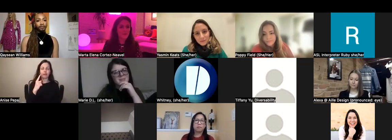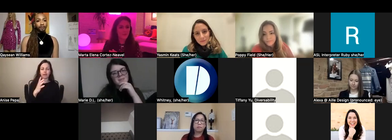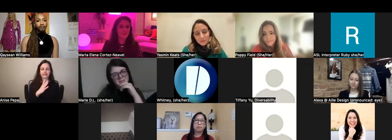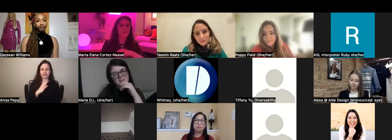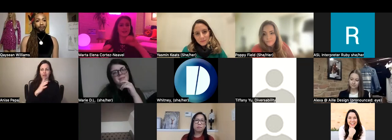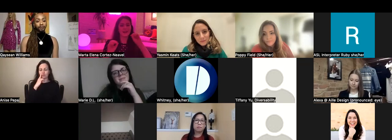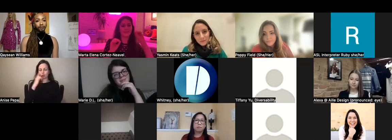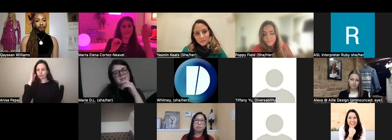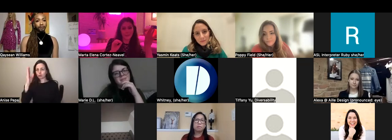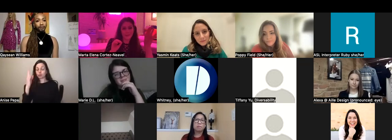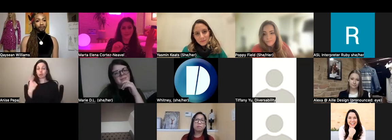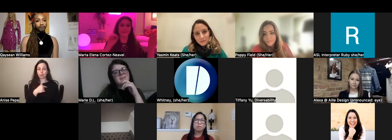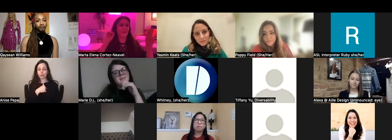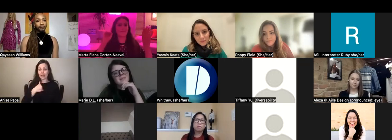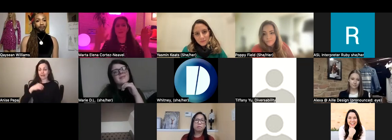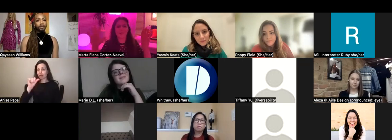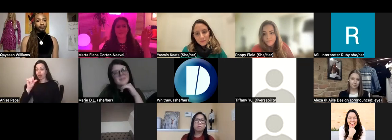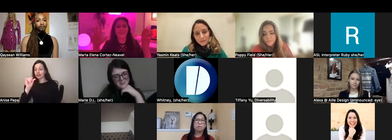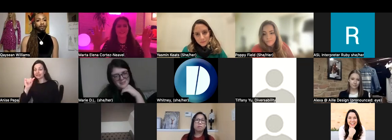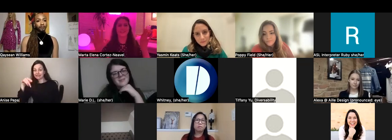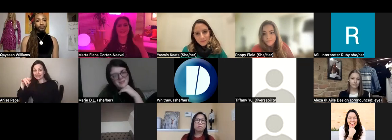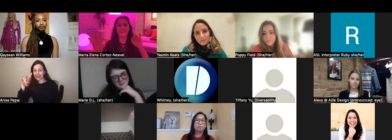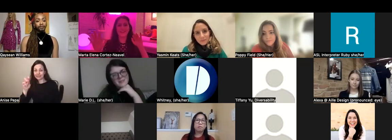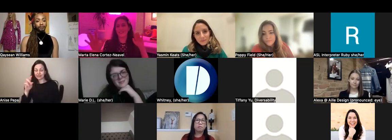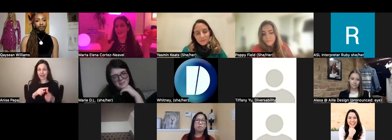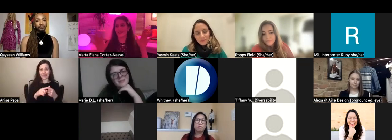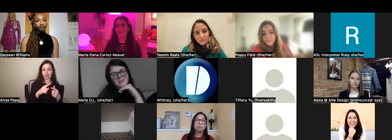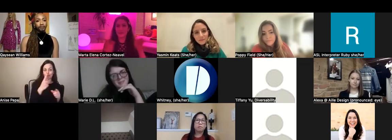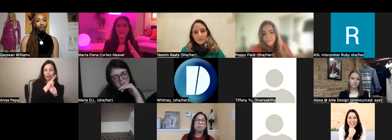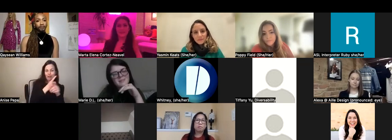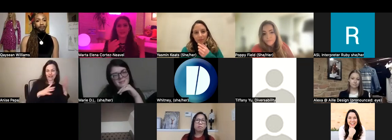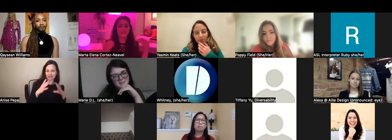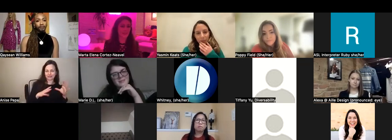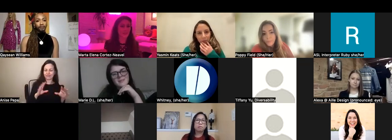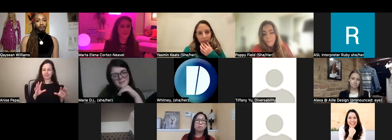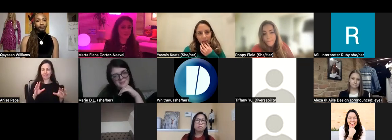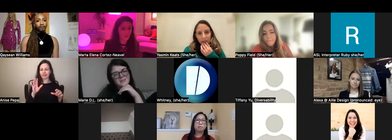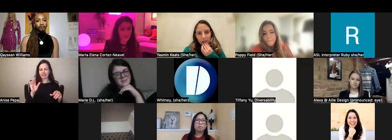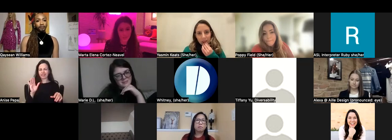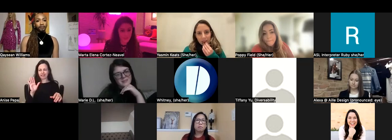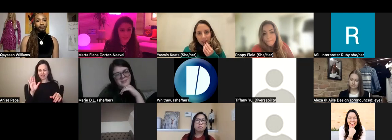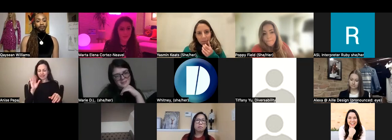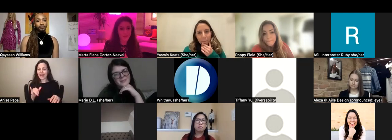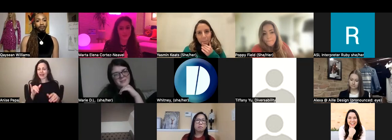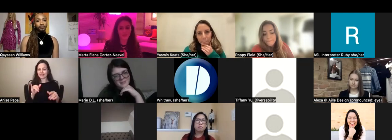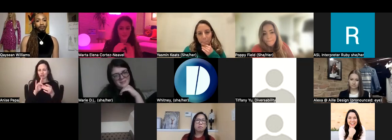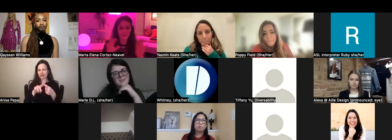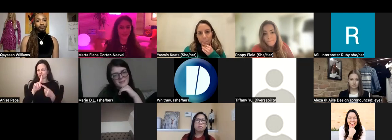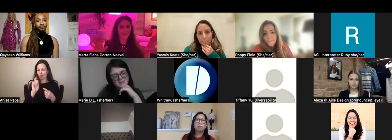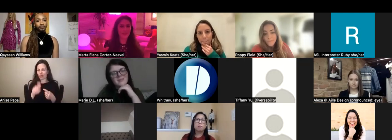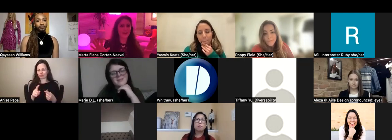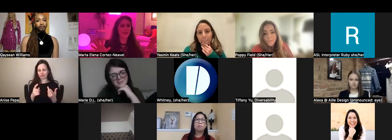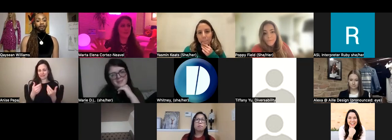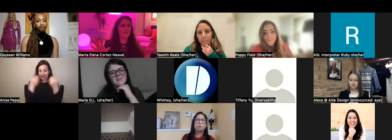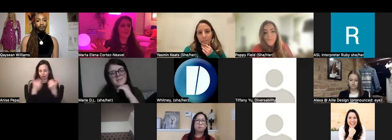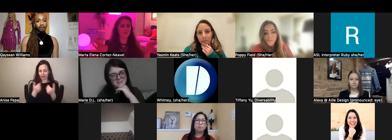the future for us to have adaptive and then we have fashion, like that to me does exactly what the question said, which is it